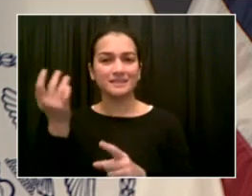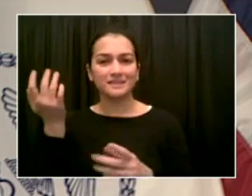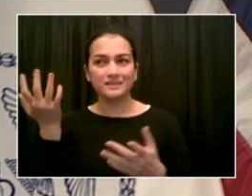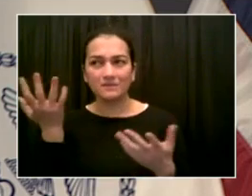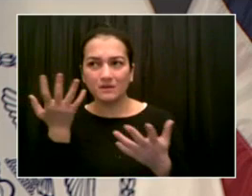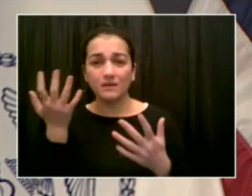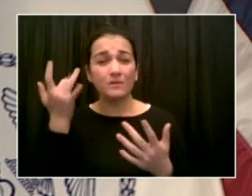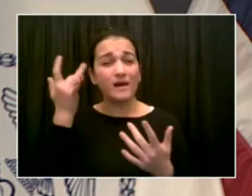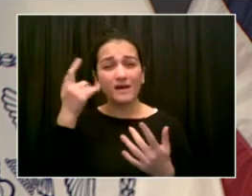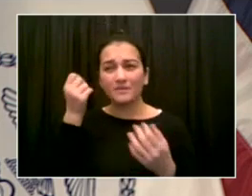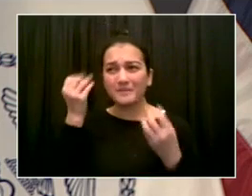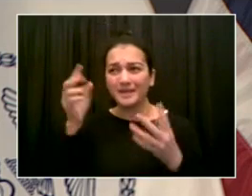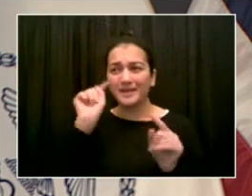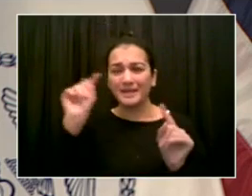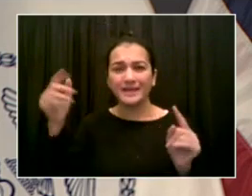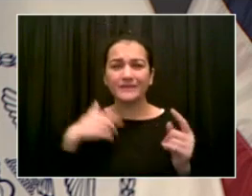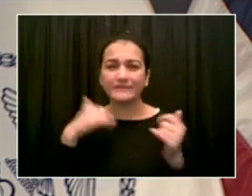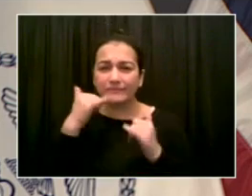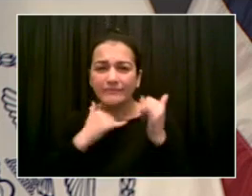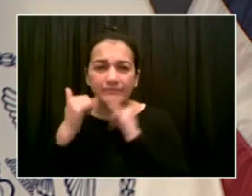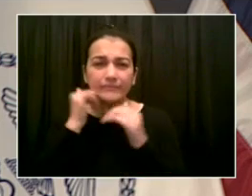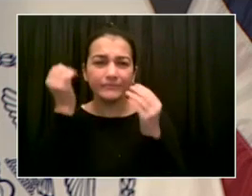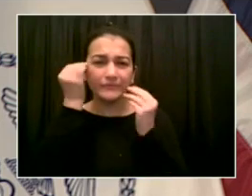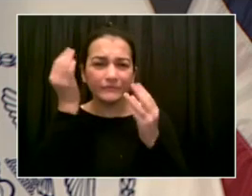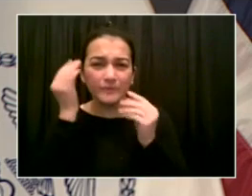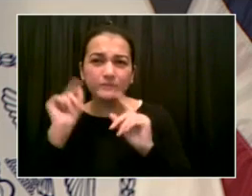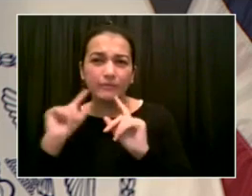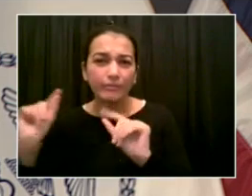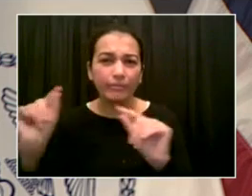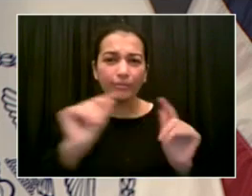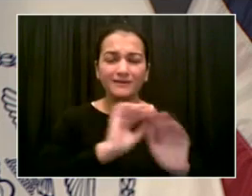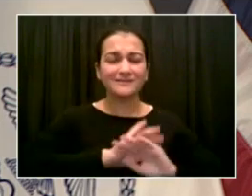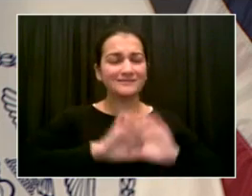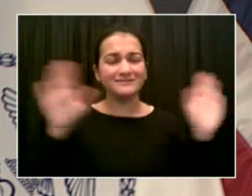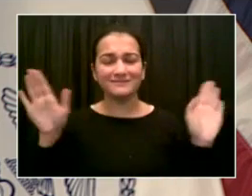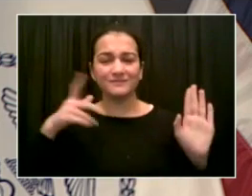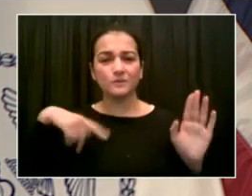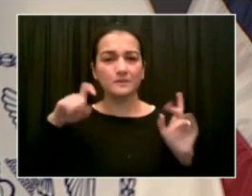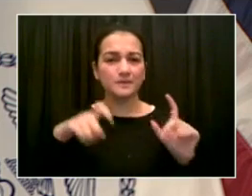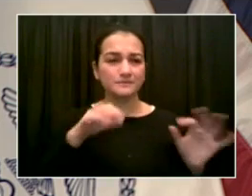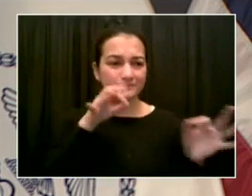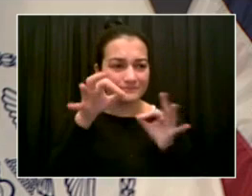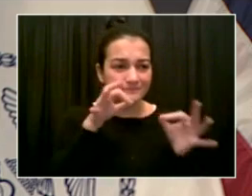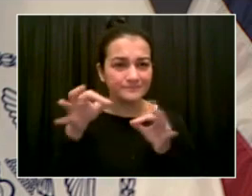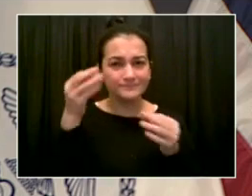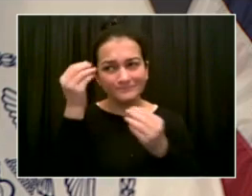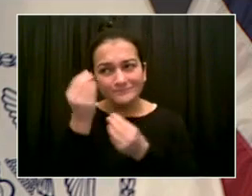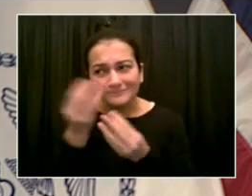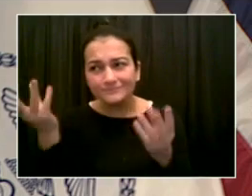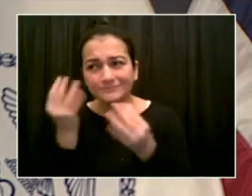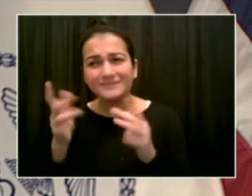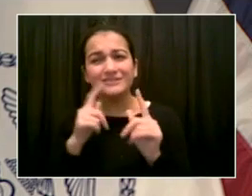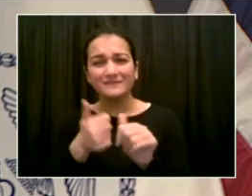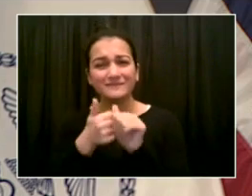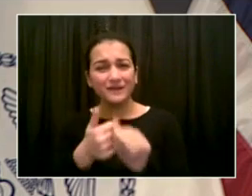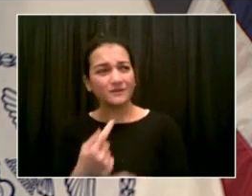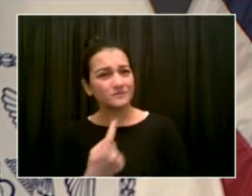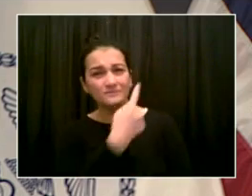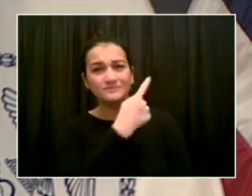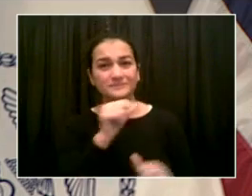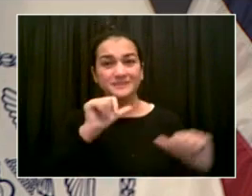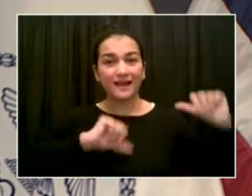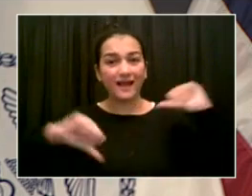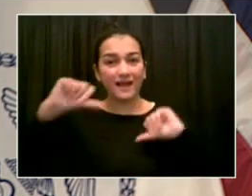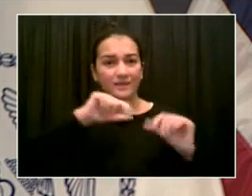with the truth, the facts, the real thing. So we have put together a very powerful campaign to get the message out. There'll